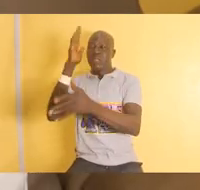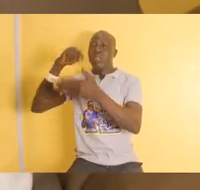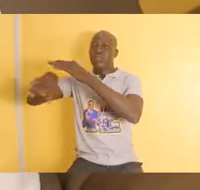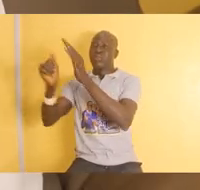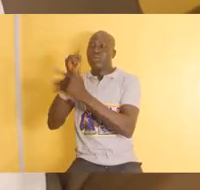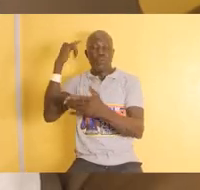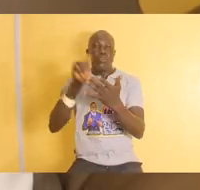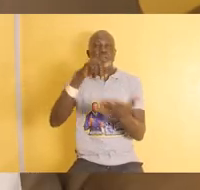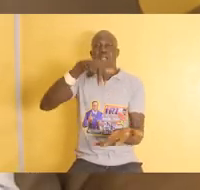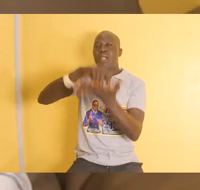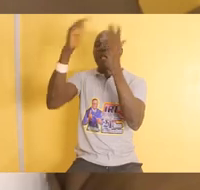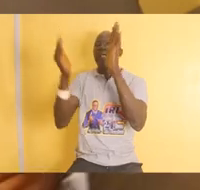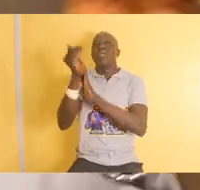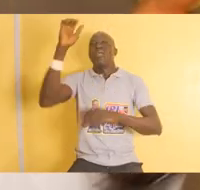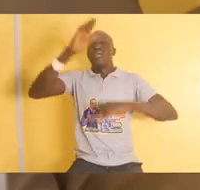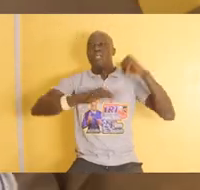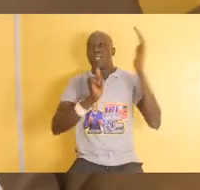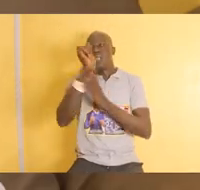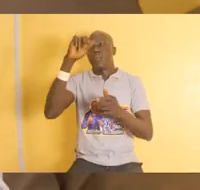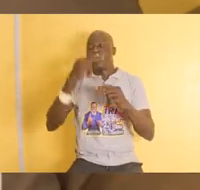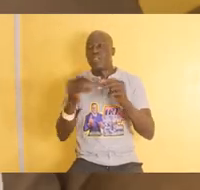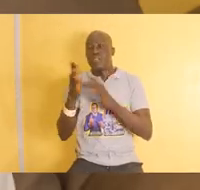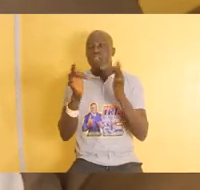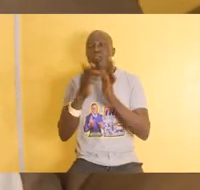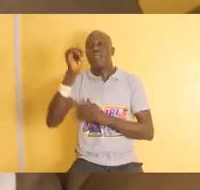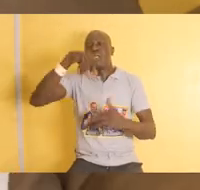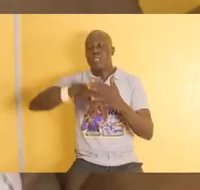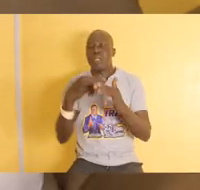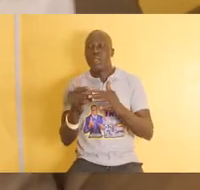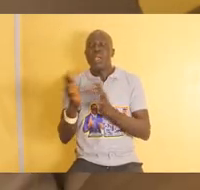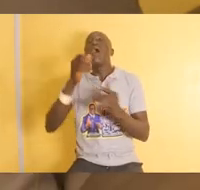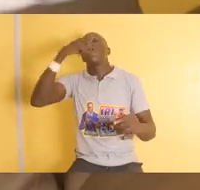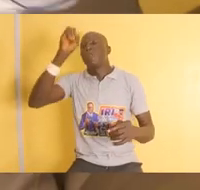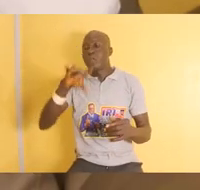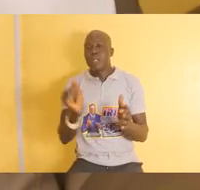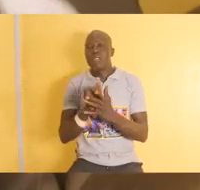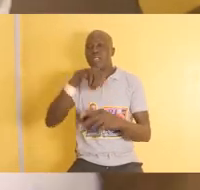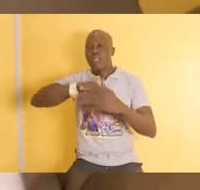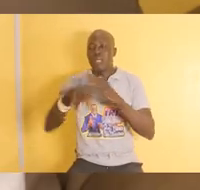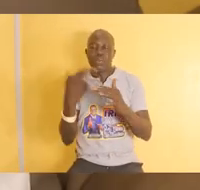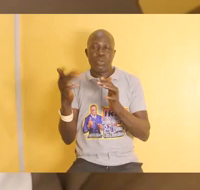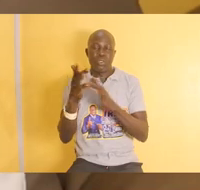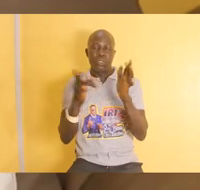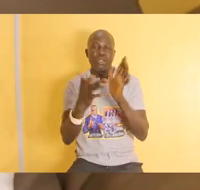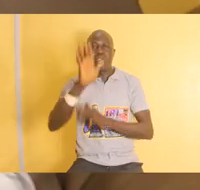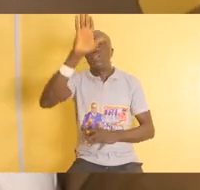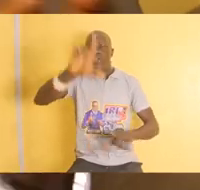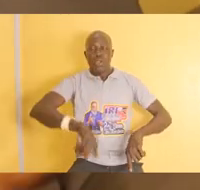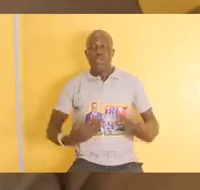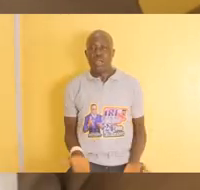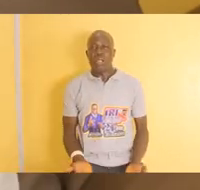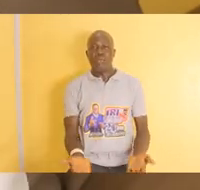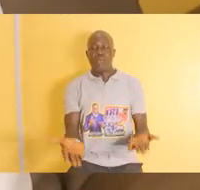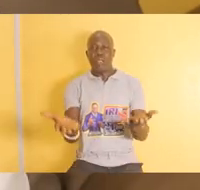sharpen iron. For you to carry ruba na sand. In the name of Jesus. In the name of Jesus. You palace. You only call Jesus. Aye, add the